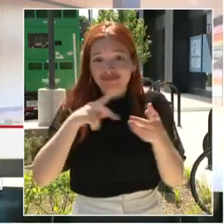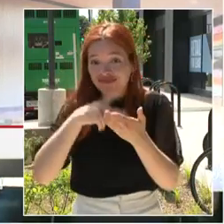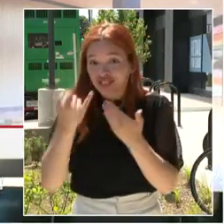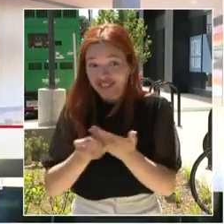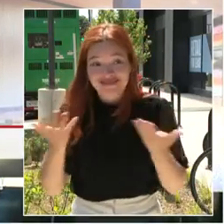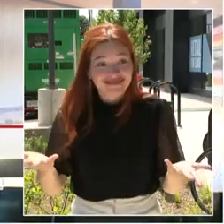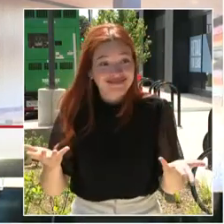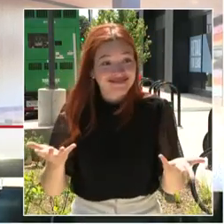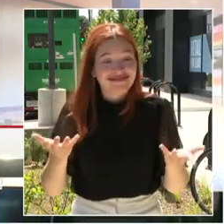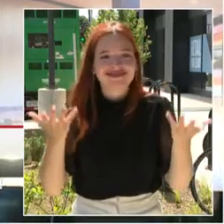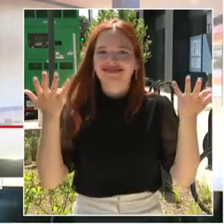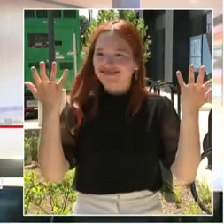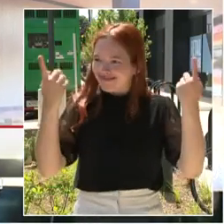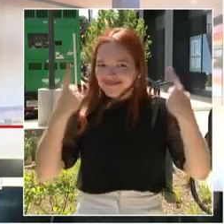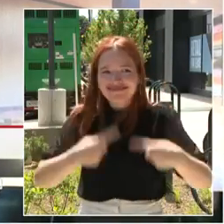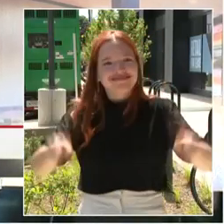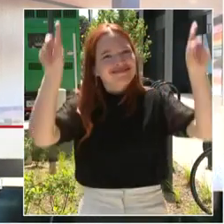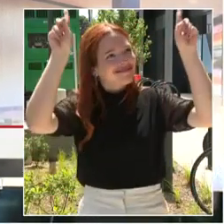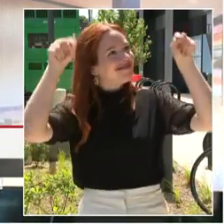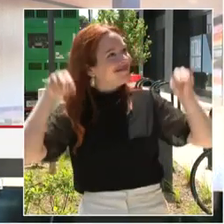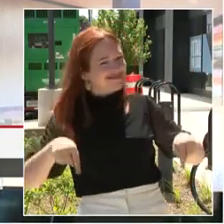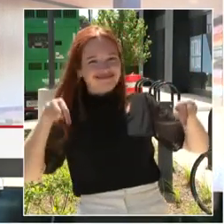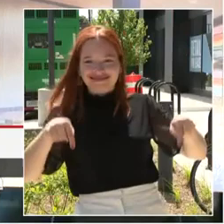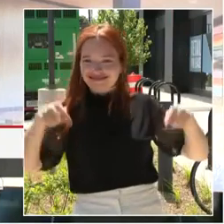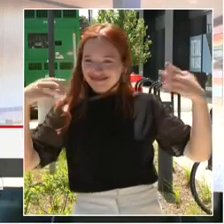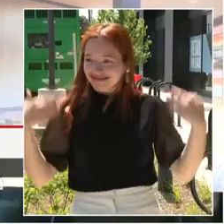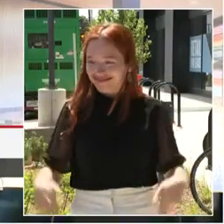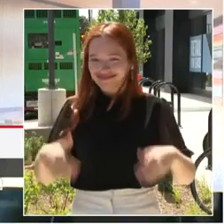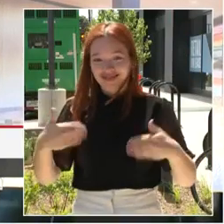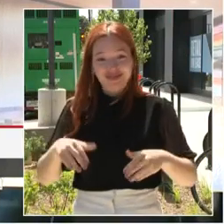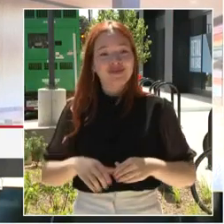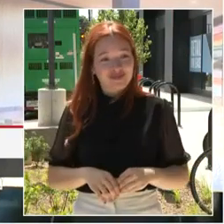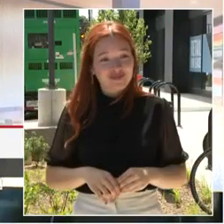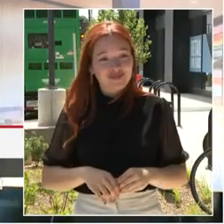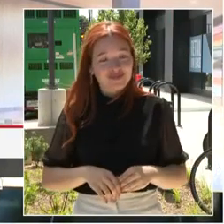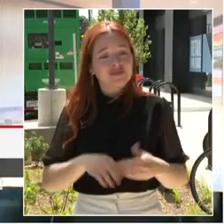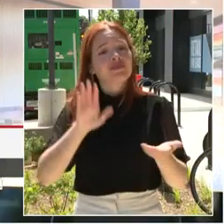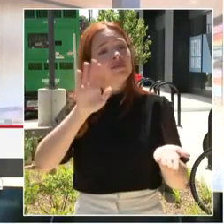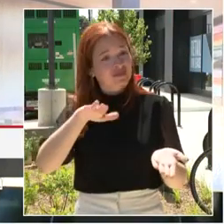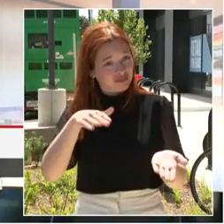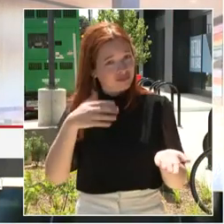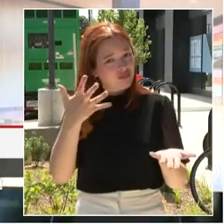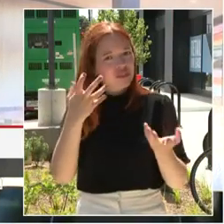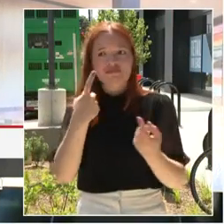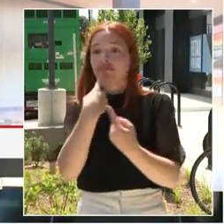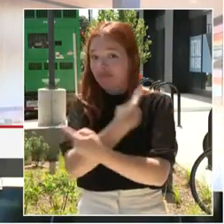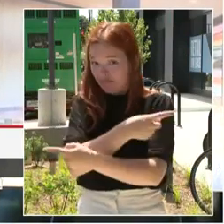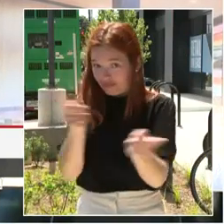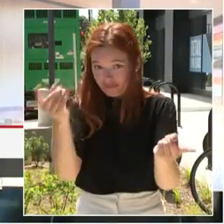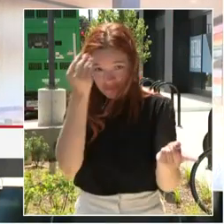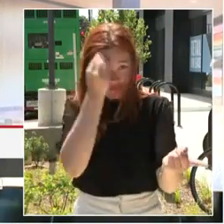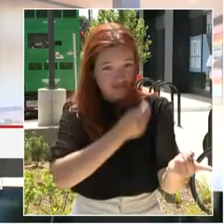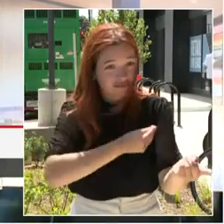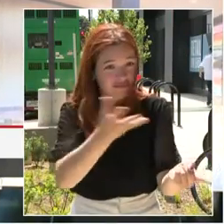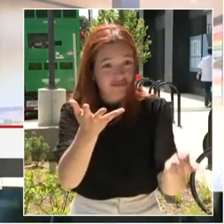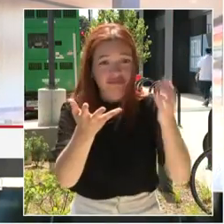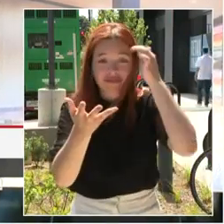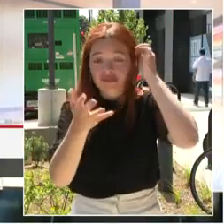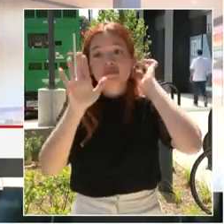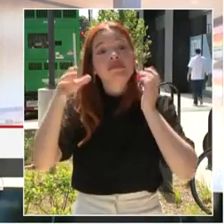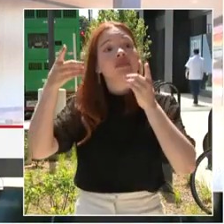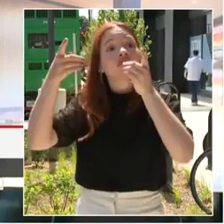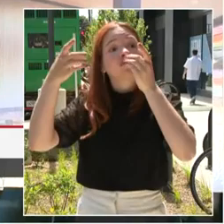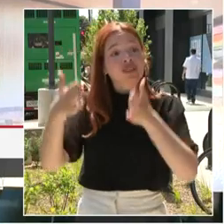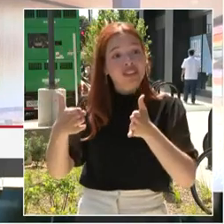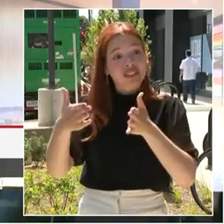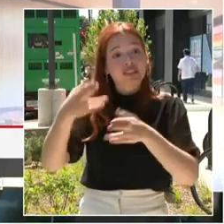fruition. I also want to announce today that Director Faust, I'm not sure if